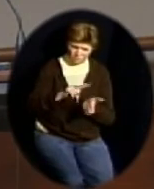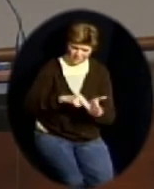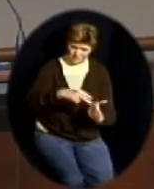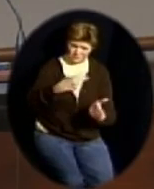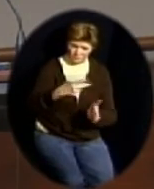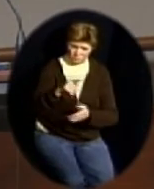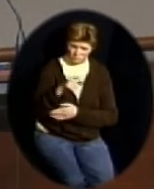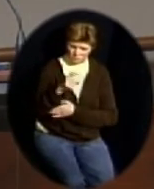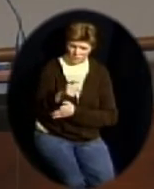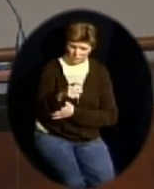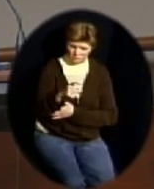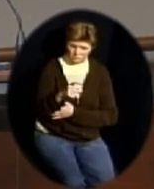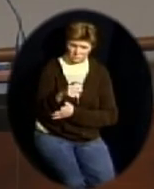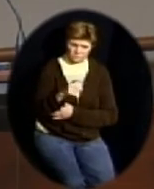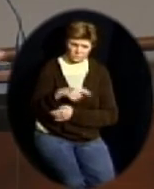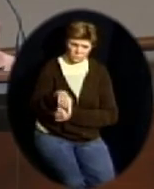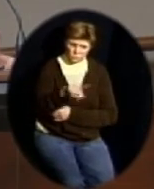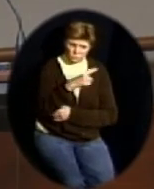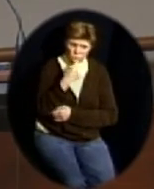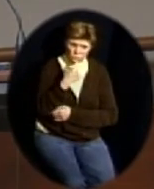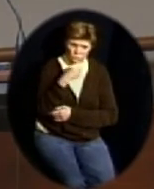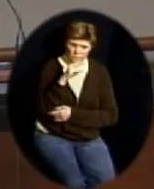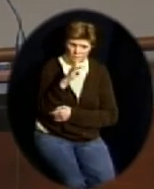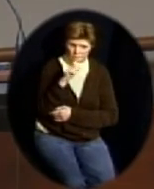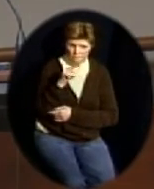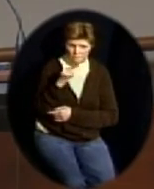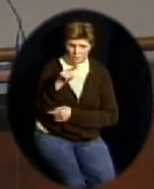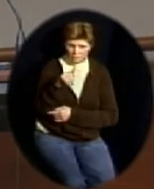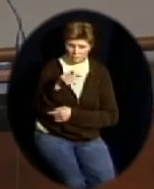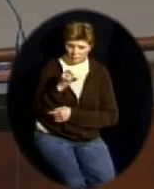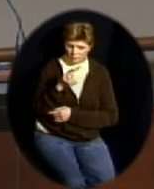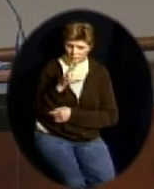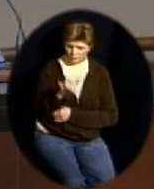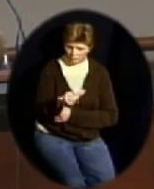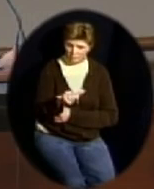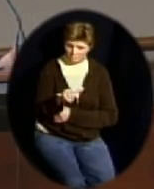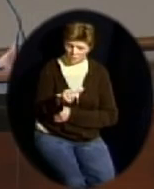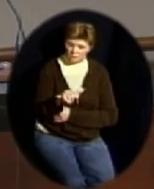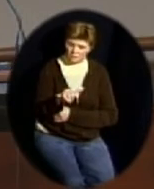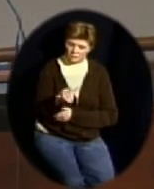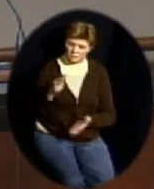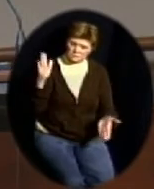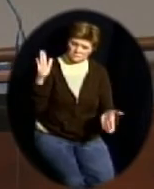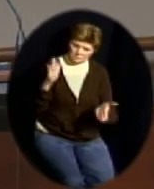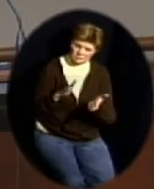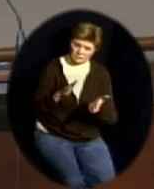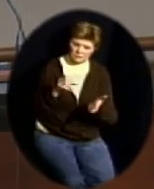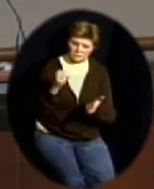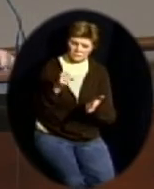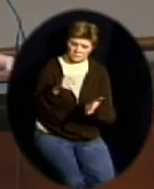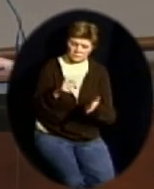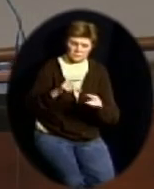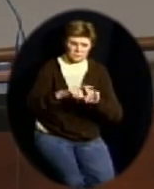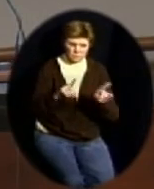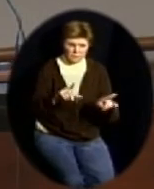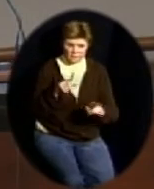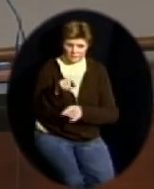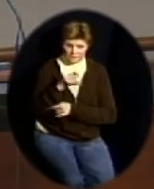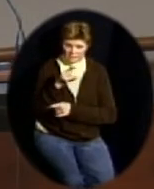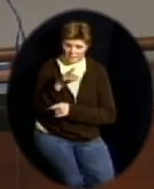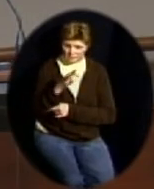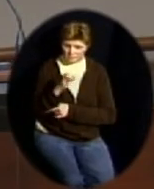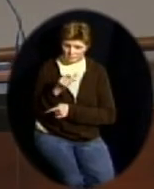'04. I believe the county approved some kind of incremental tax bill, and it was reapproved again in this current fiscal